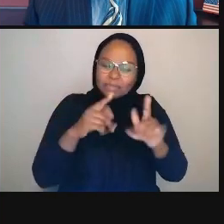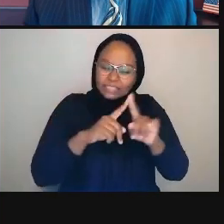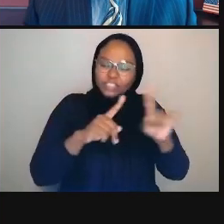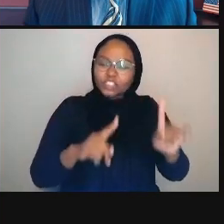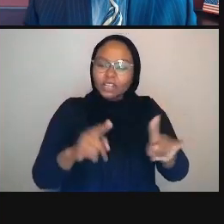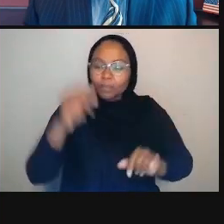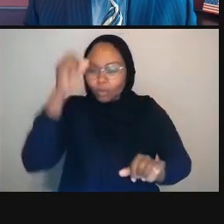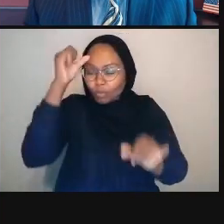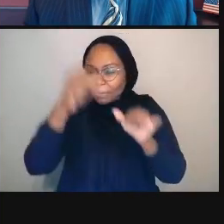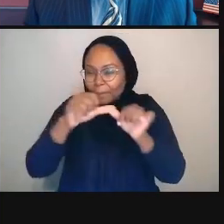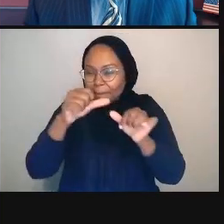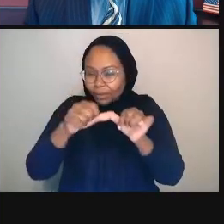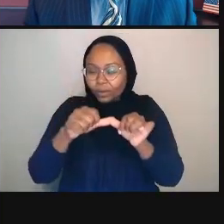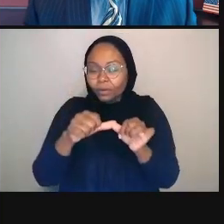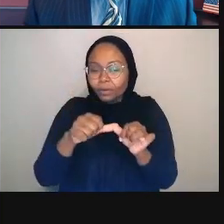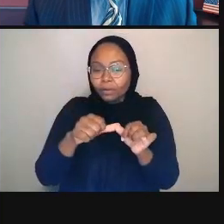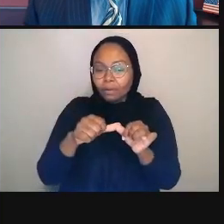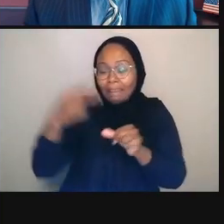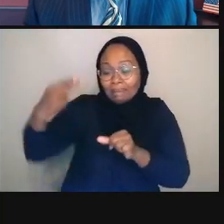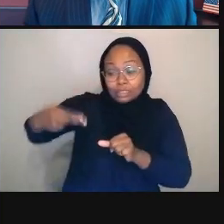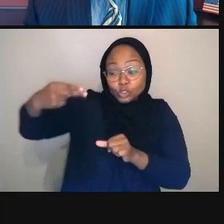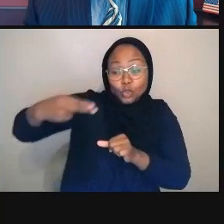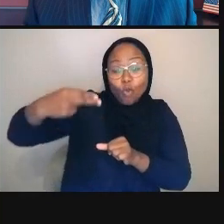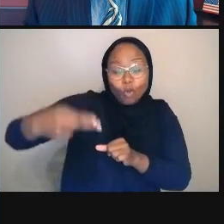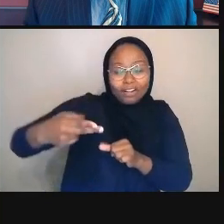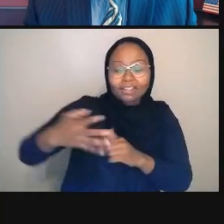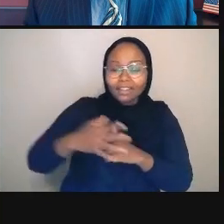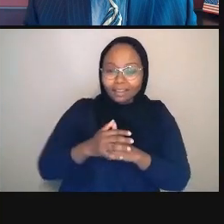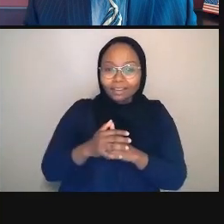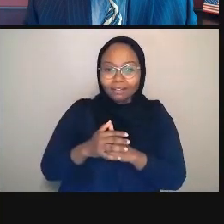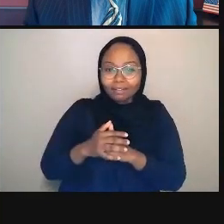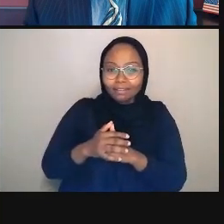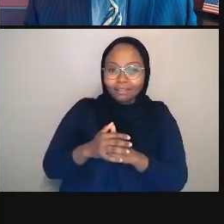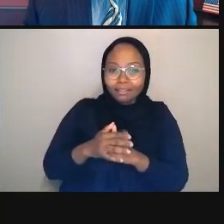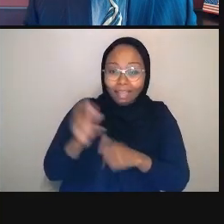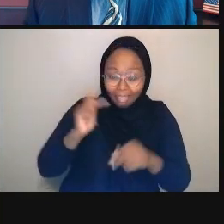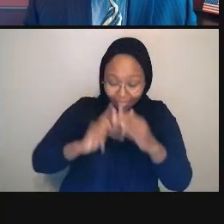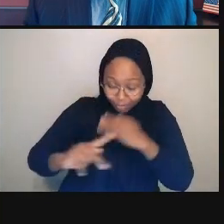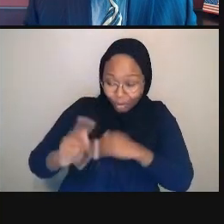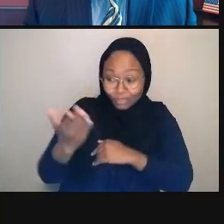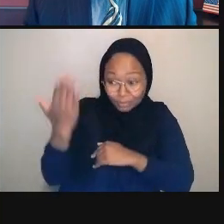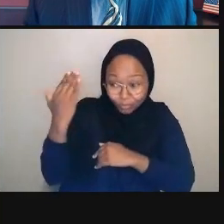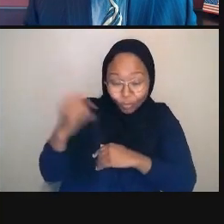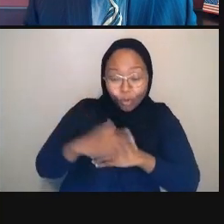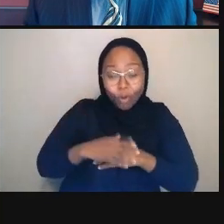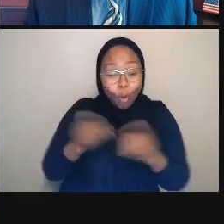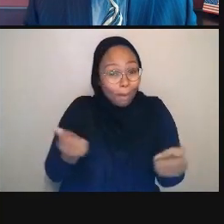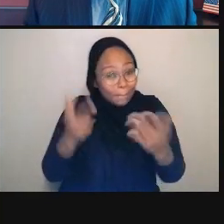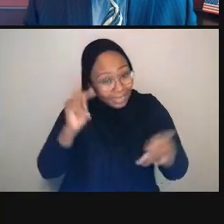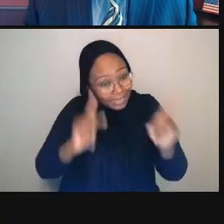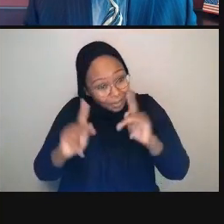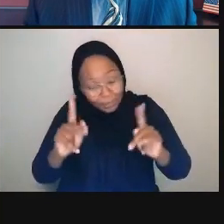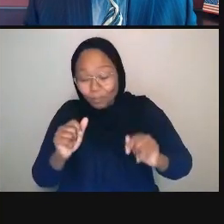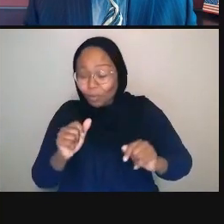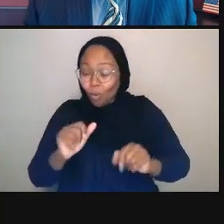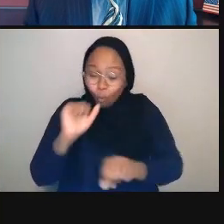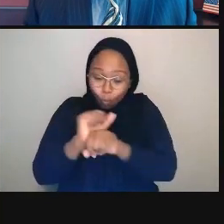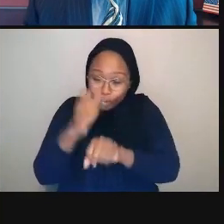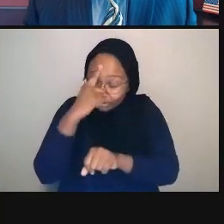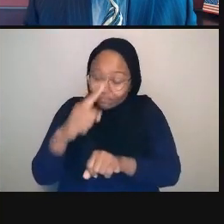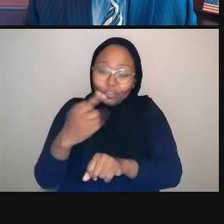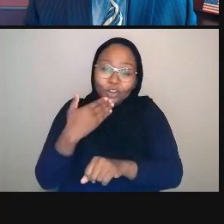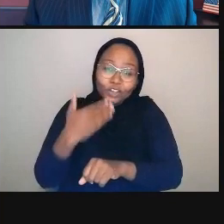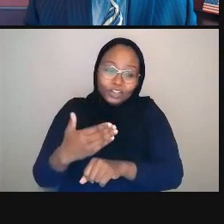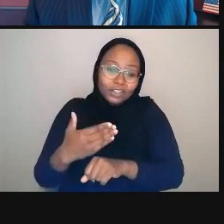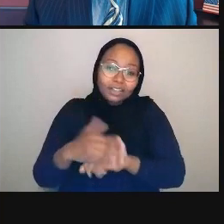and through that paradigm, then the opposition that they will face, like many of us have faced working for good, is a good